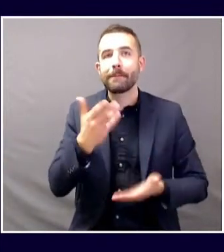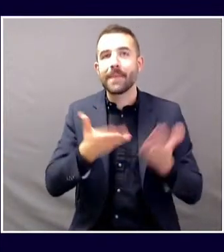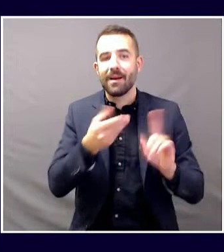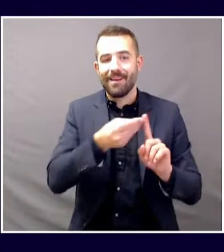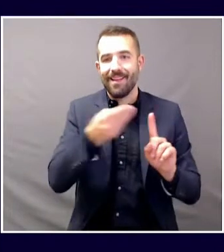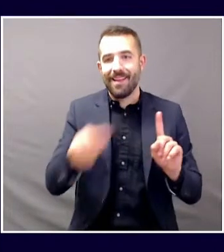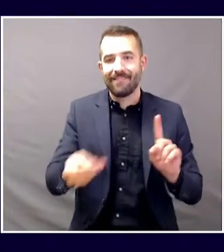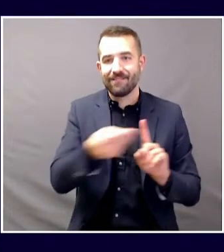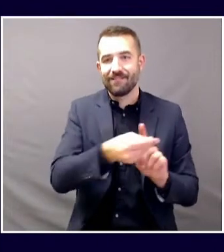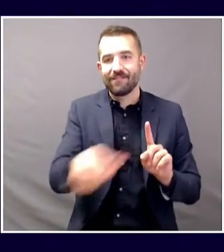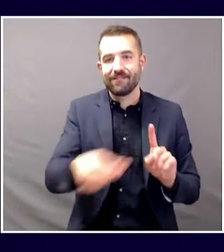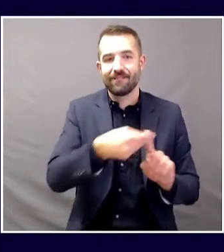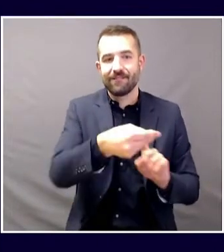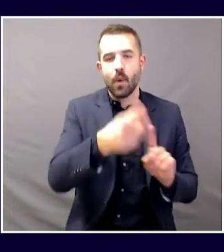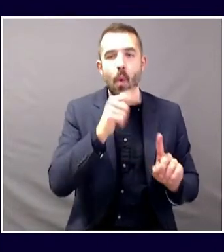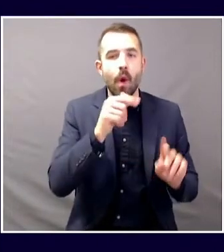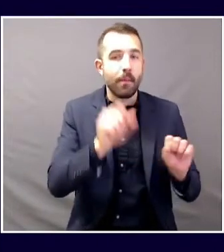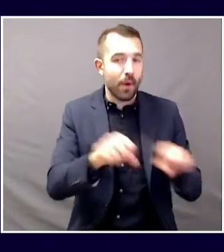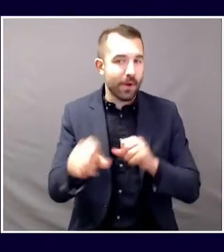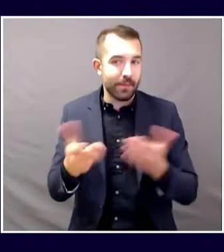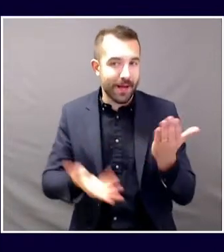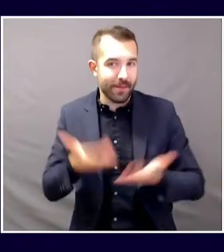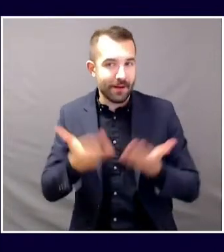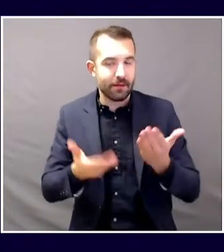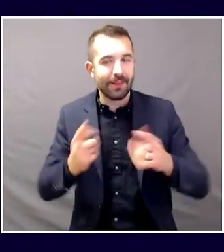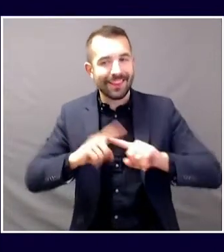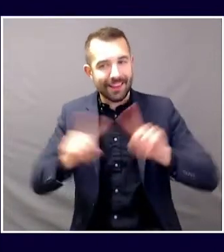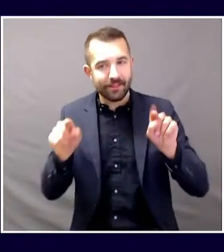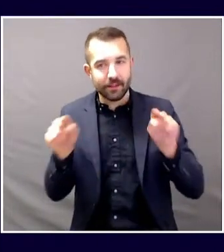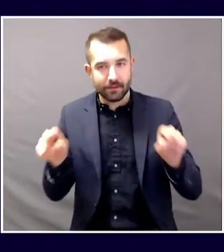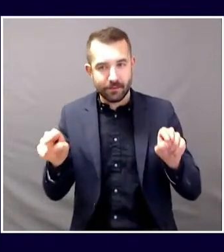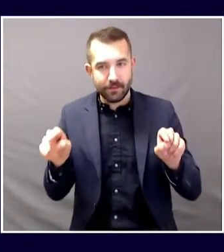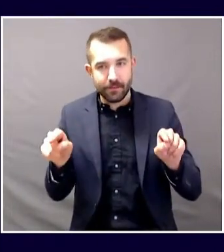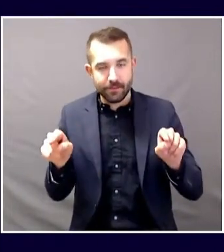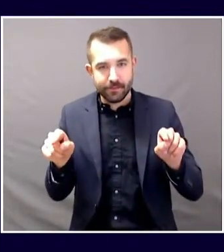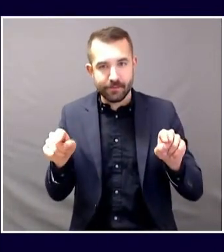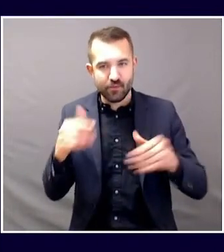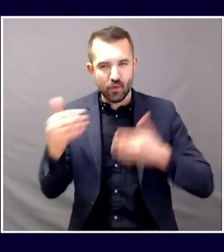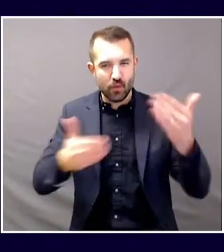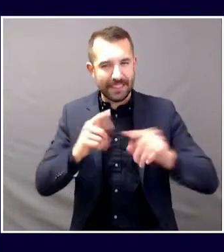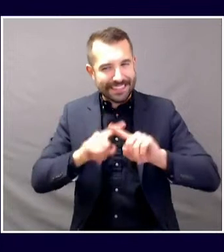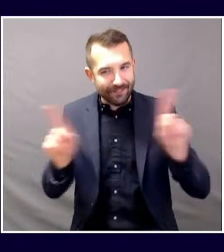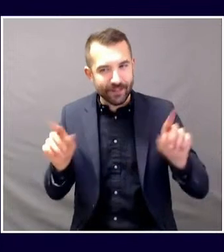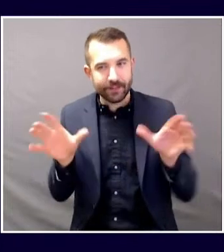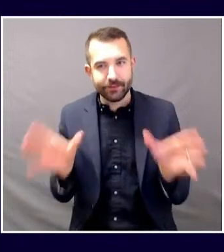process perspective, there are different processes in place to figure out where you got it